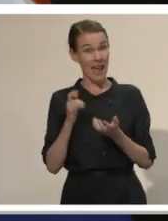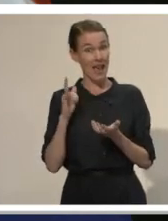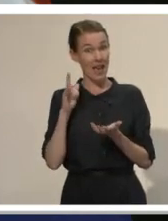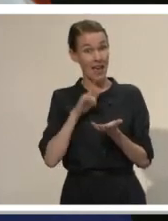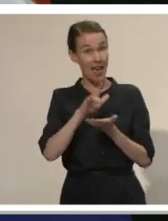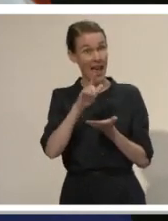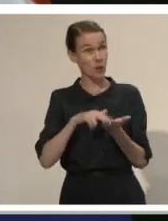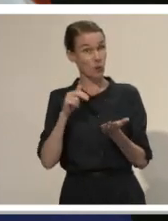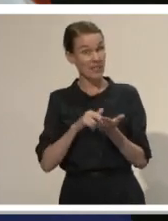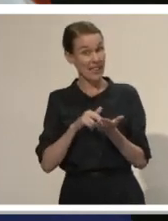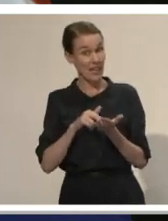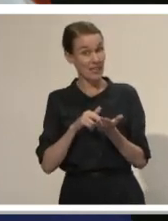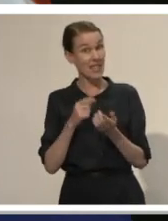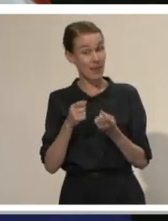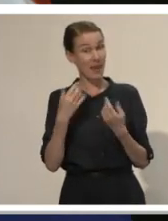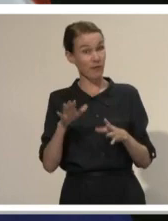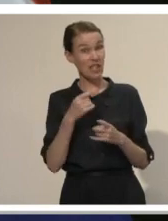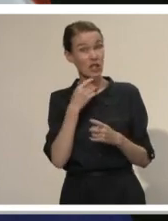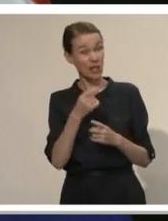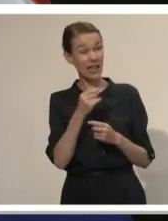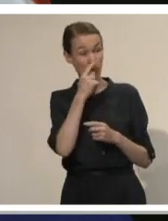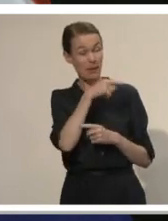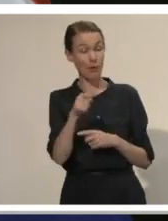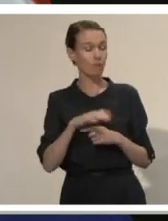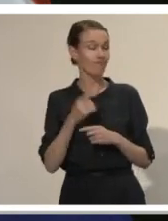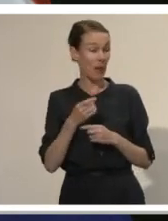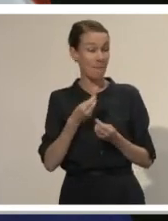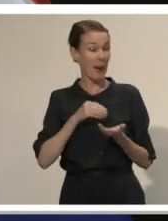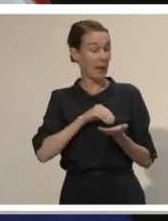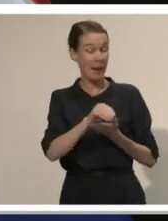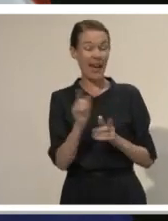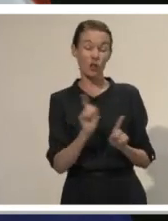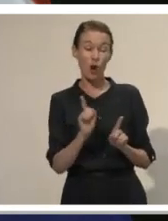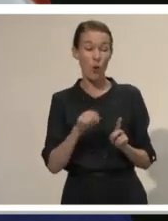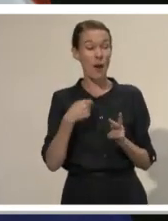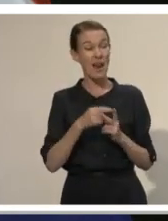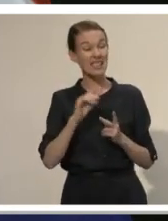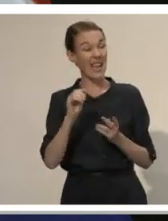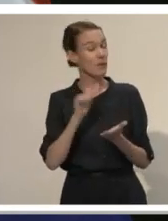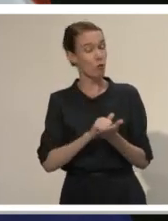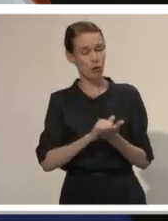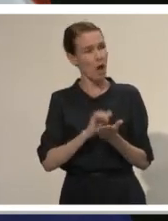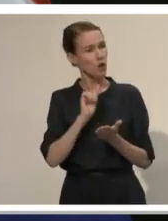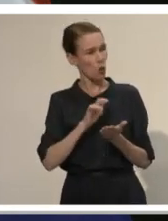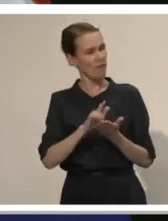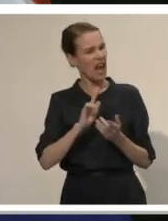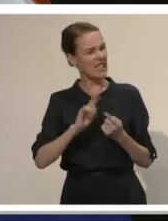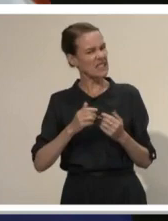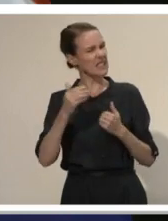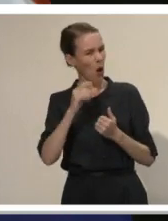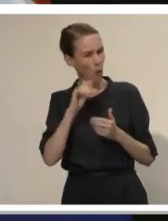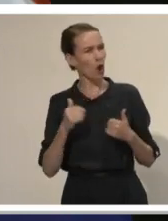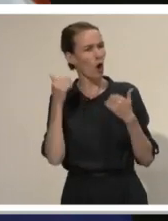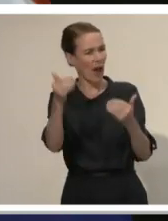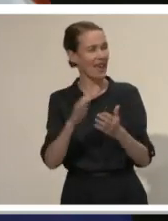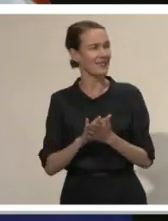departing? Sorry, is it reasonable for them to say that they've... I mean, it's obvious to people that many of the flights in question are not